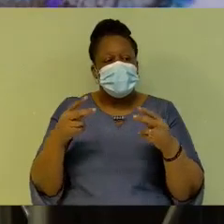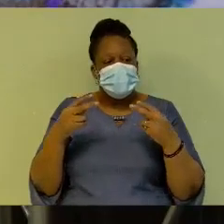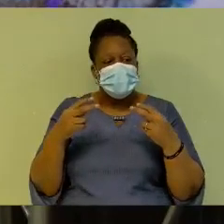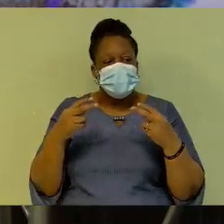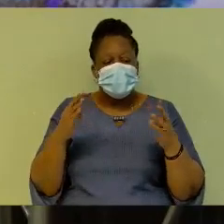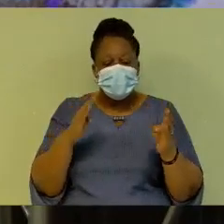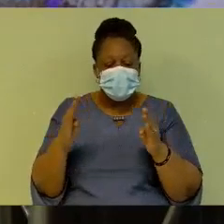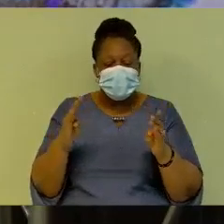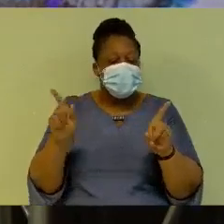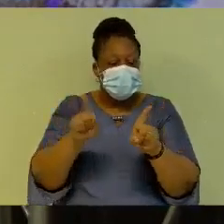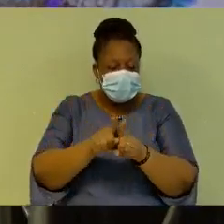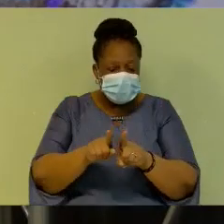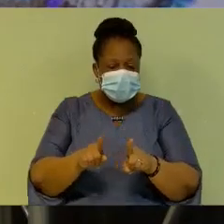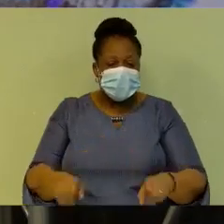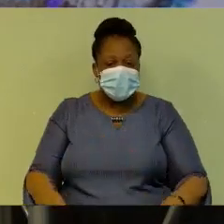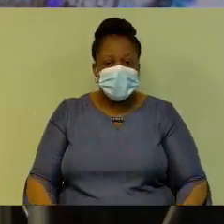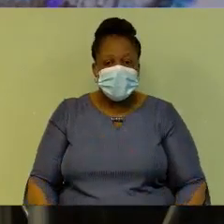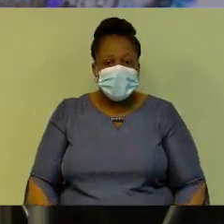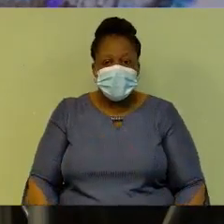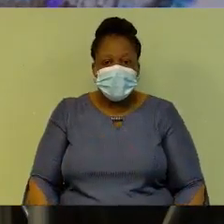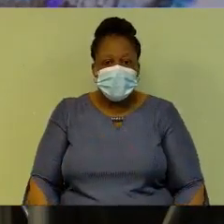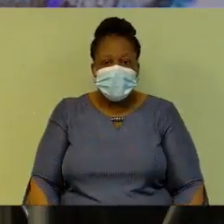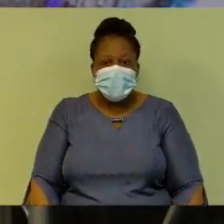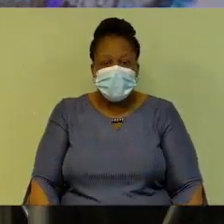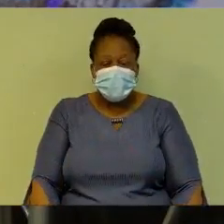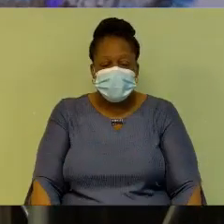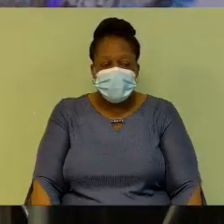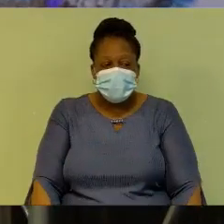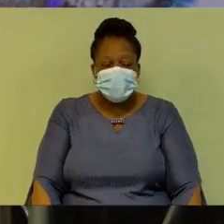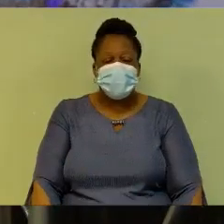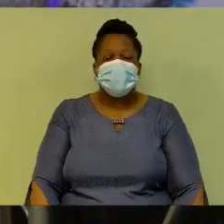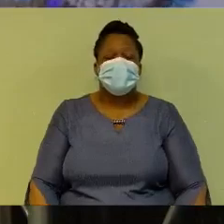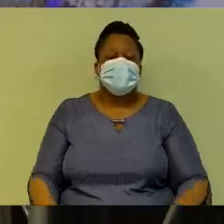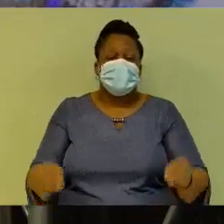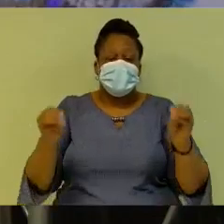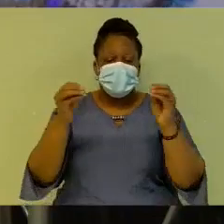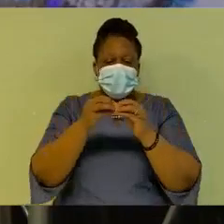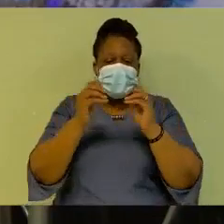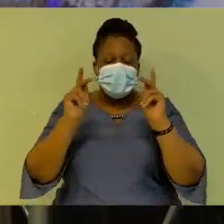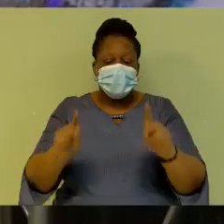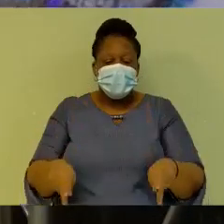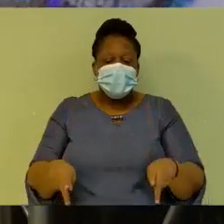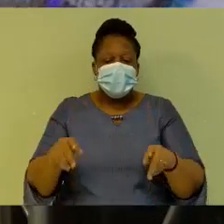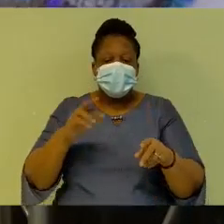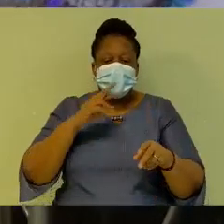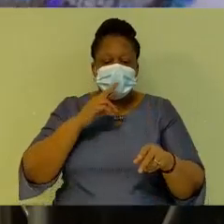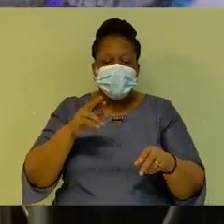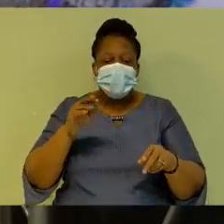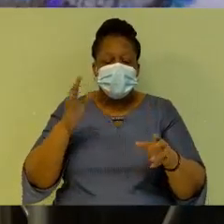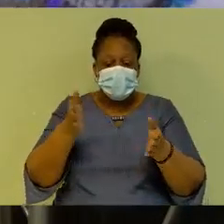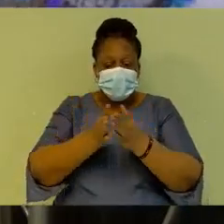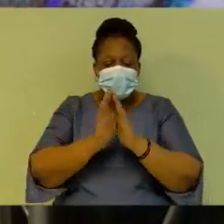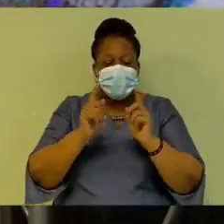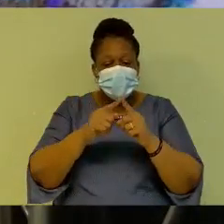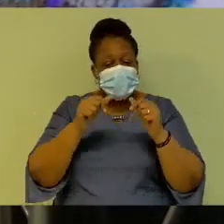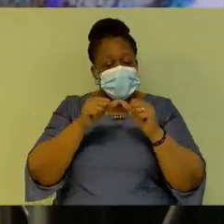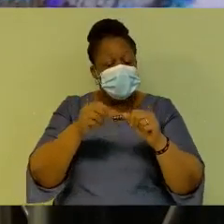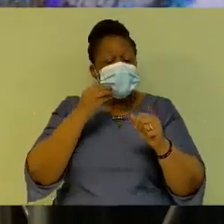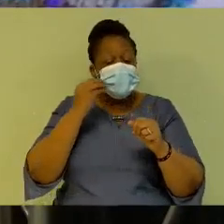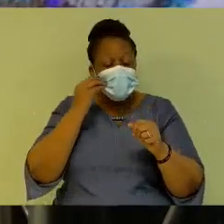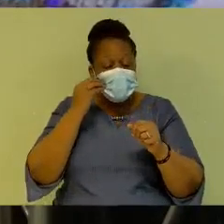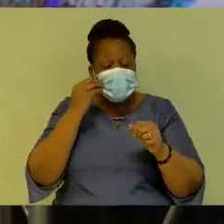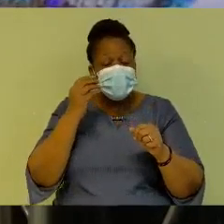movement means that more persons are required to stay at home, which can be challenging, especially those persons facing